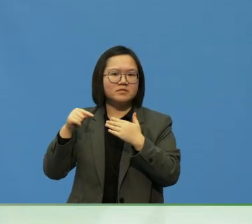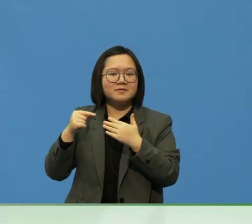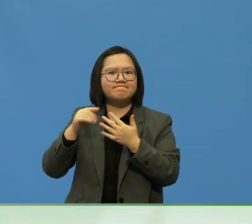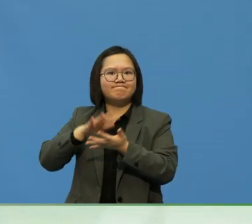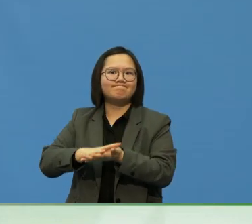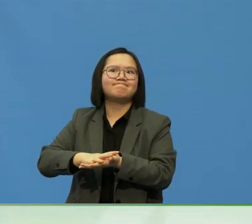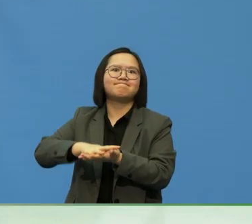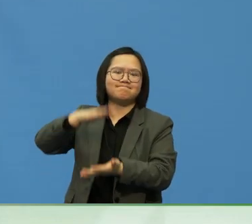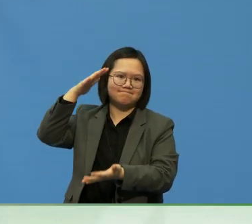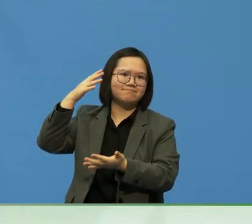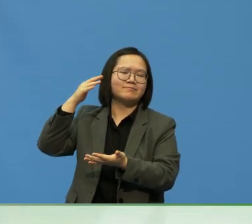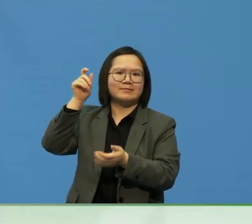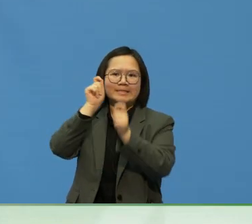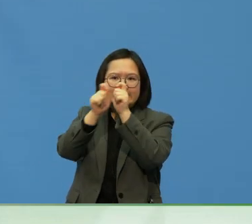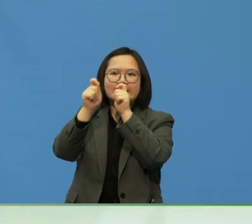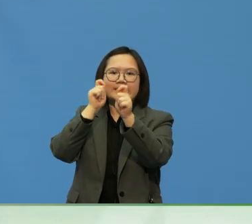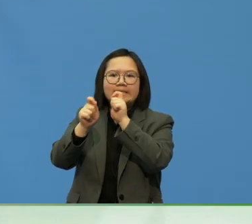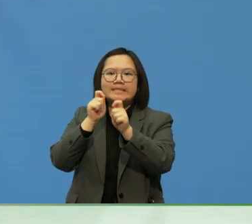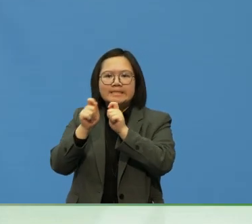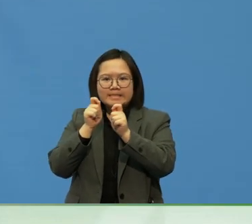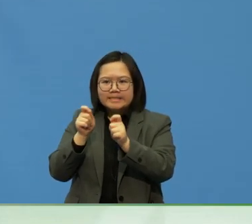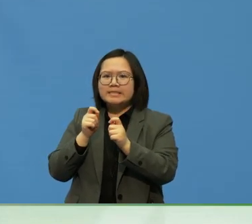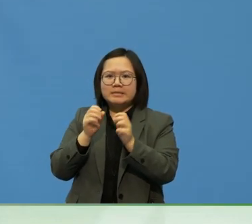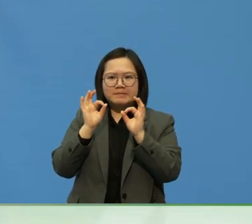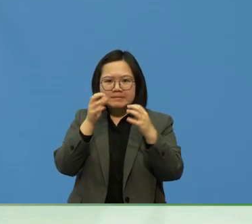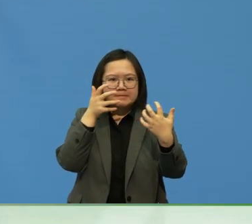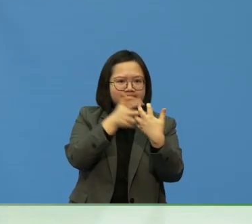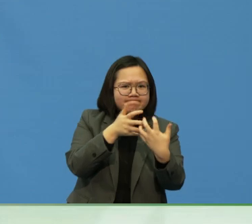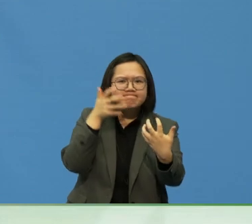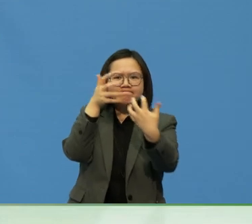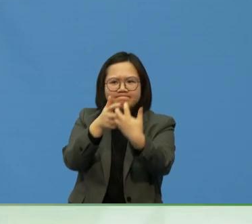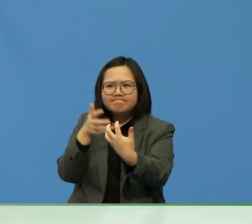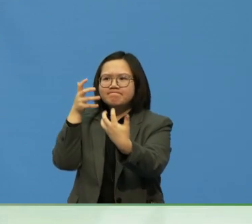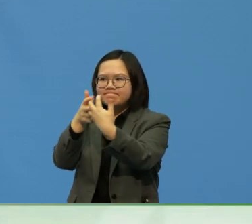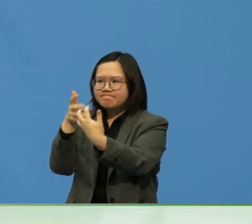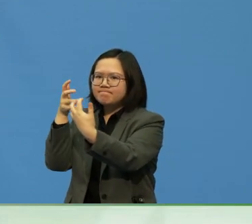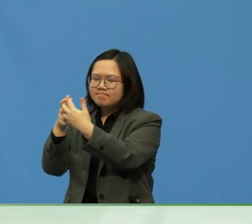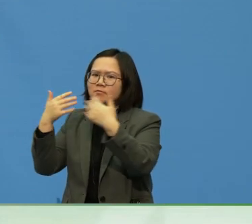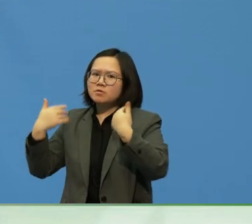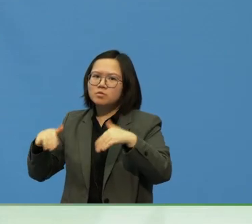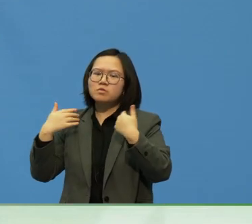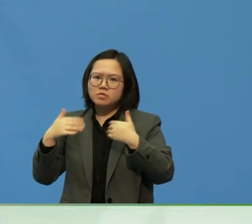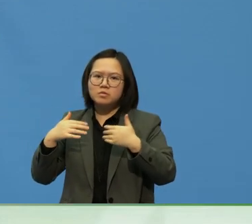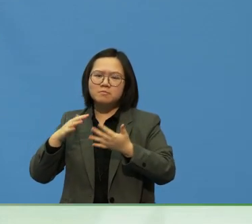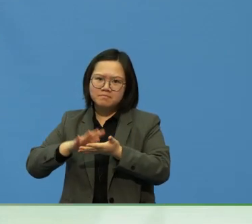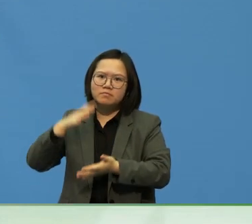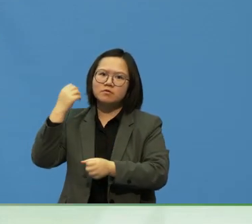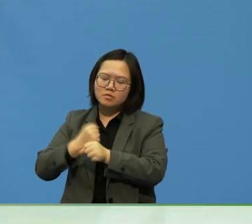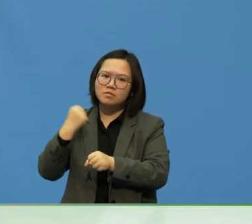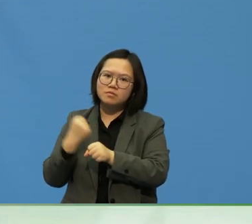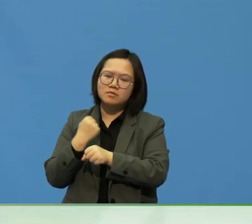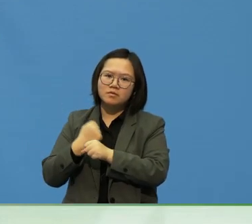to both kind of retrofit existing laws to make sure moving forward laws that refer to disability contain